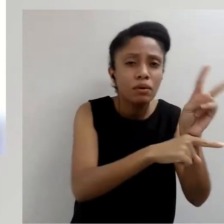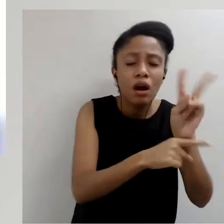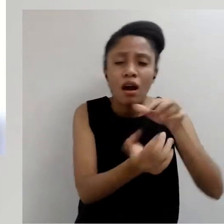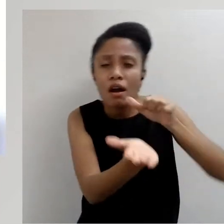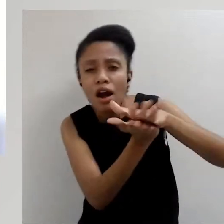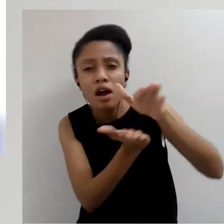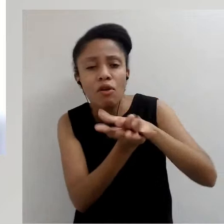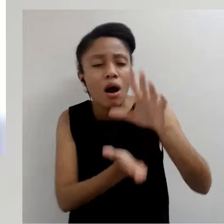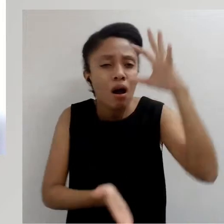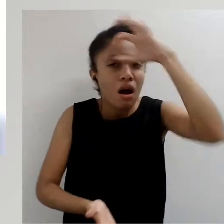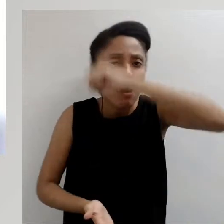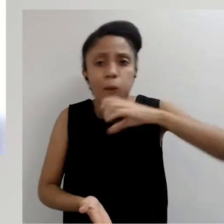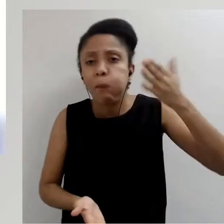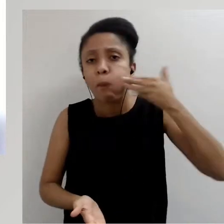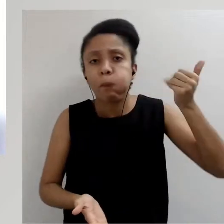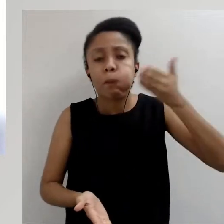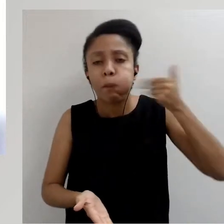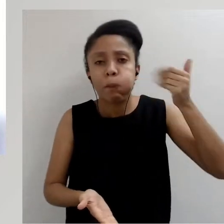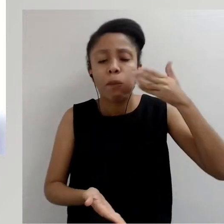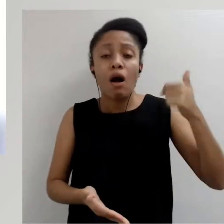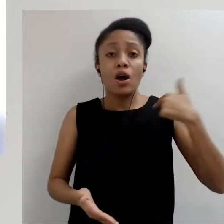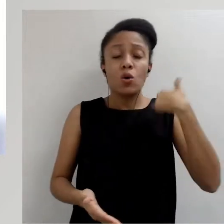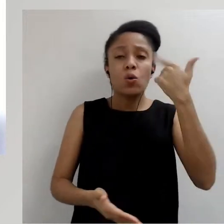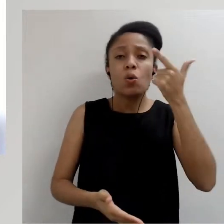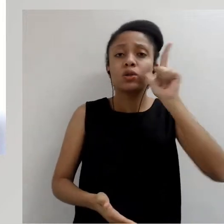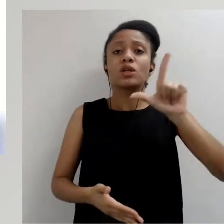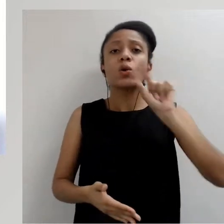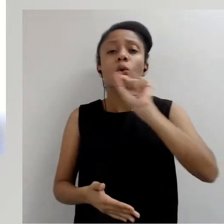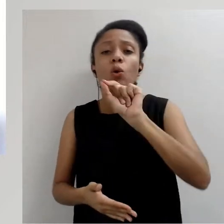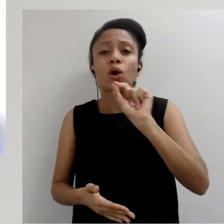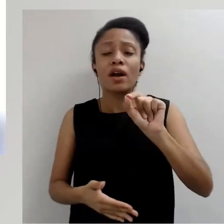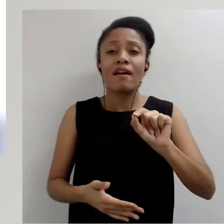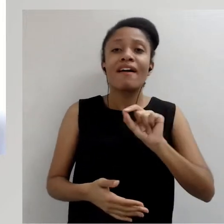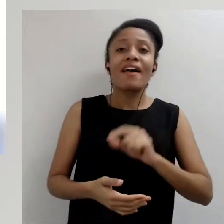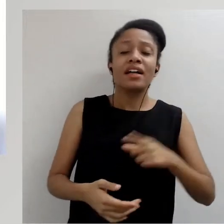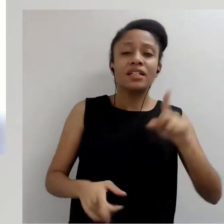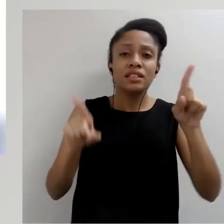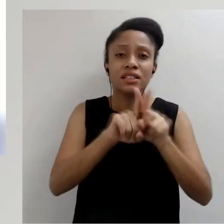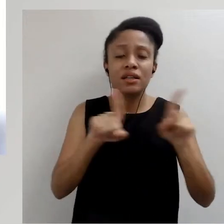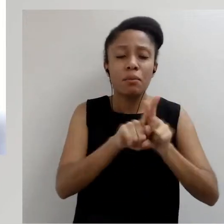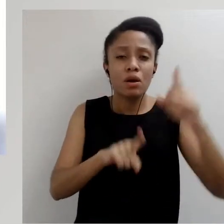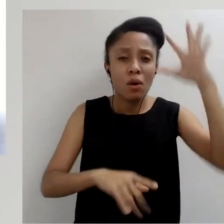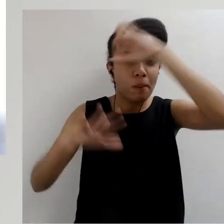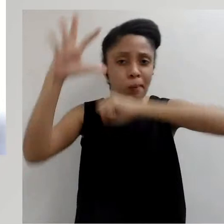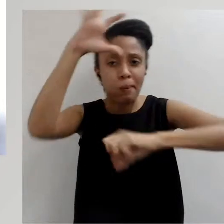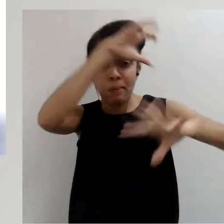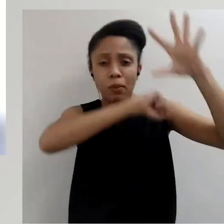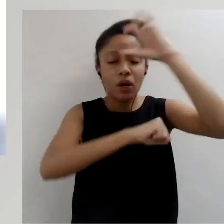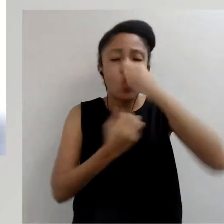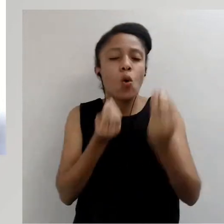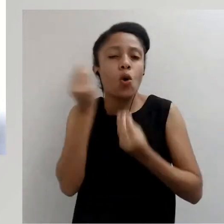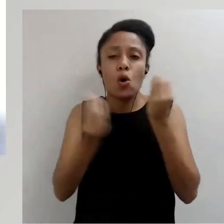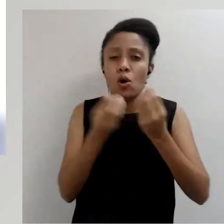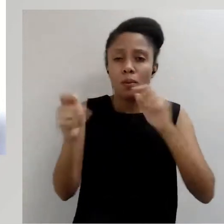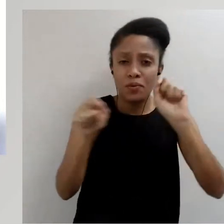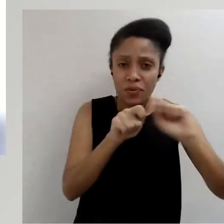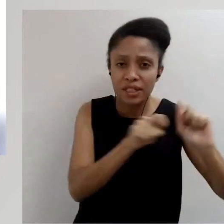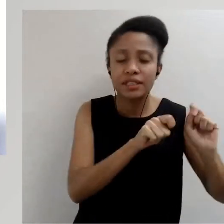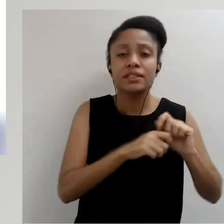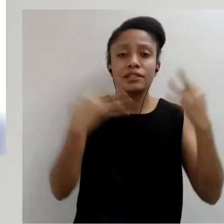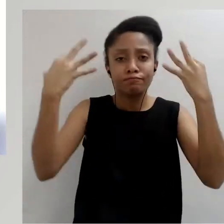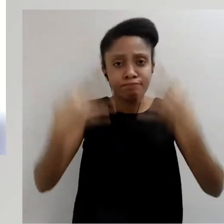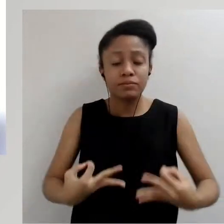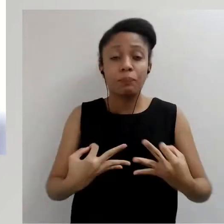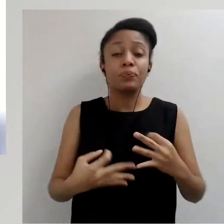I could see the printing industry, how it works. And therefore, I could always bring the news and everything that has to